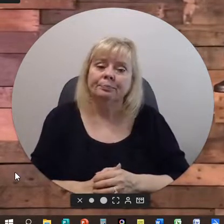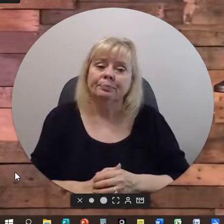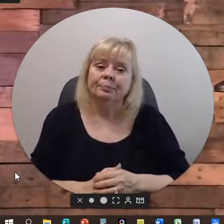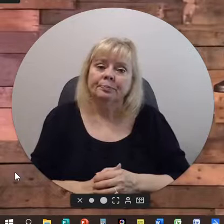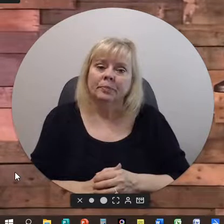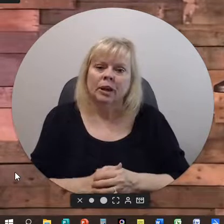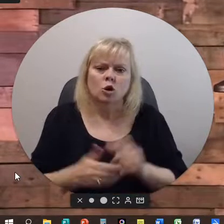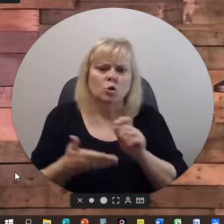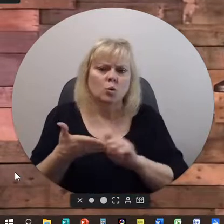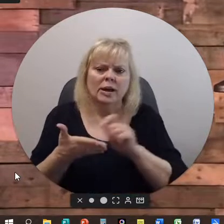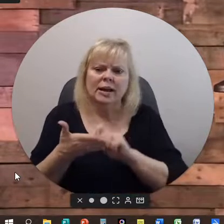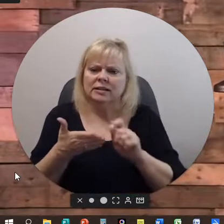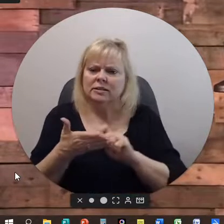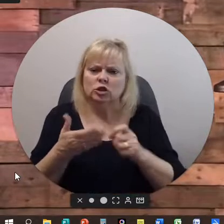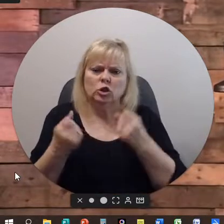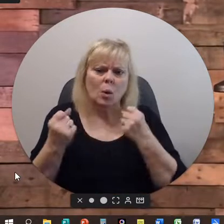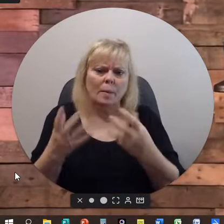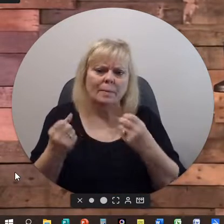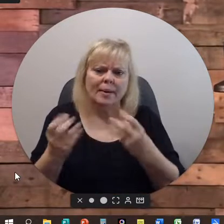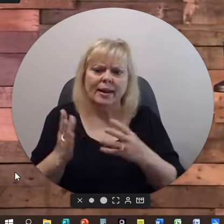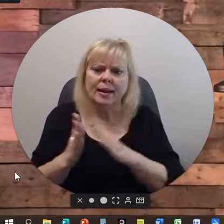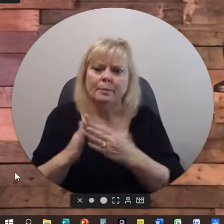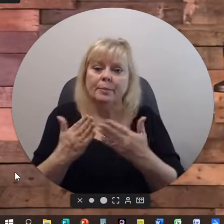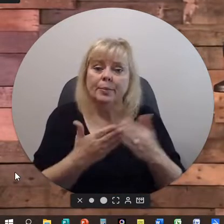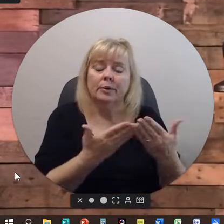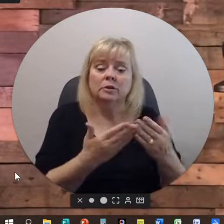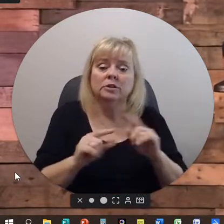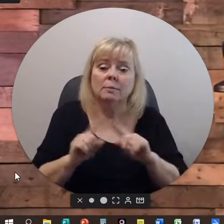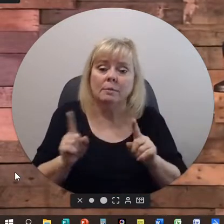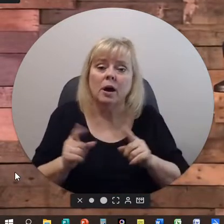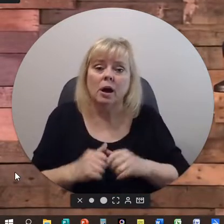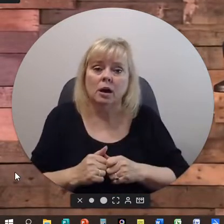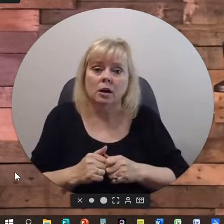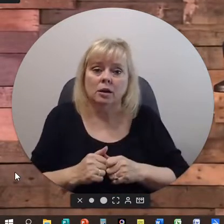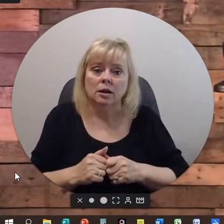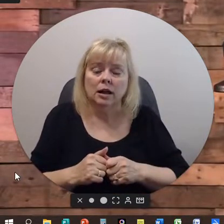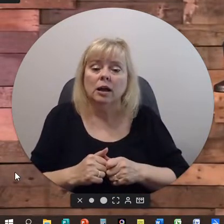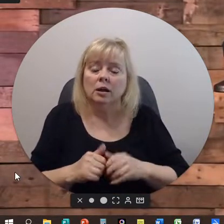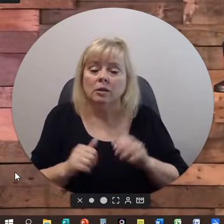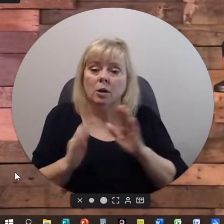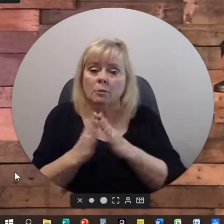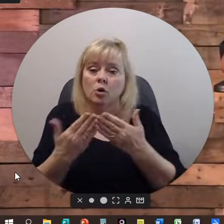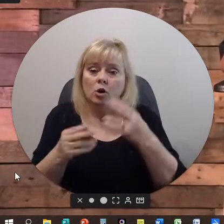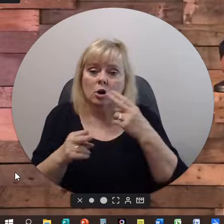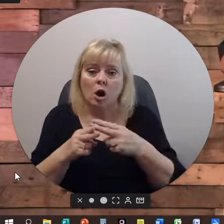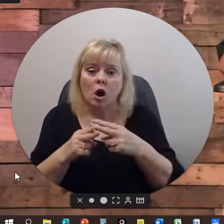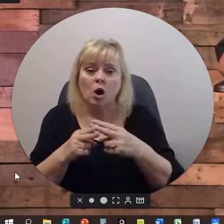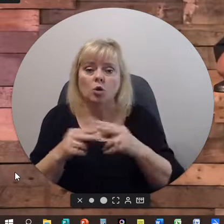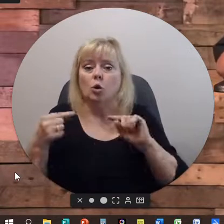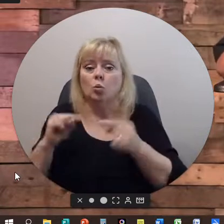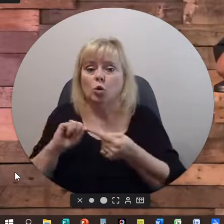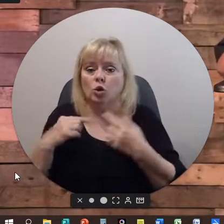than this, but in the modern spiritual classic, The Wounded Healer, Nouwen has written,